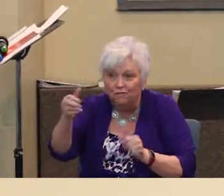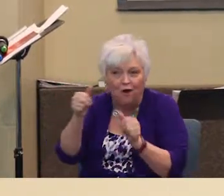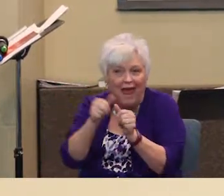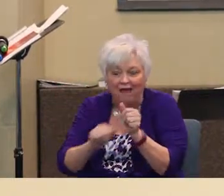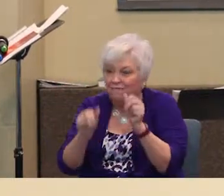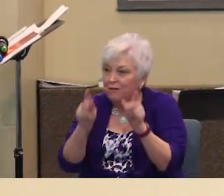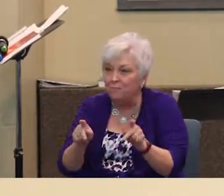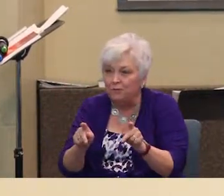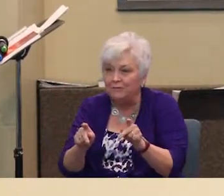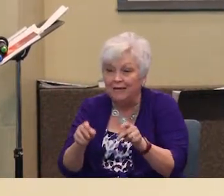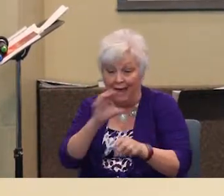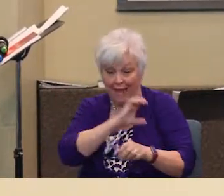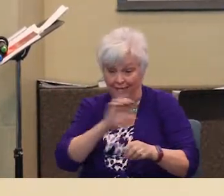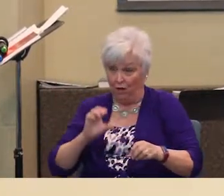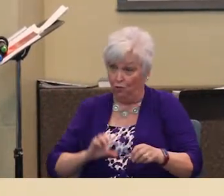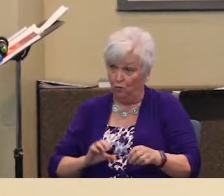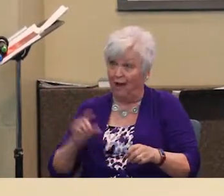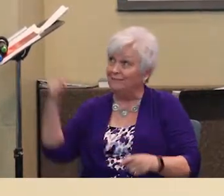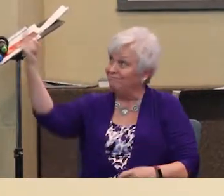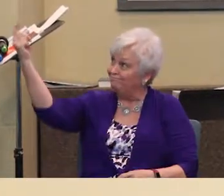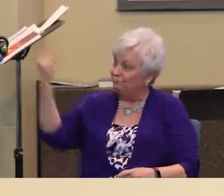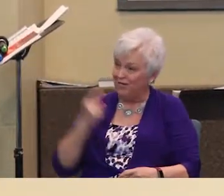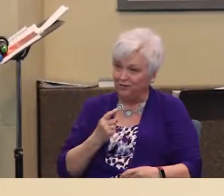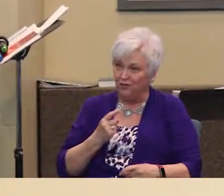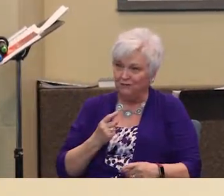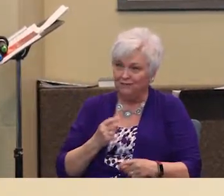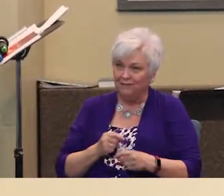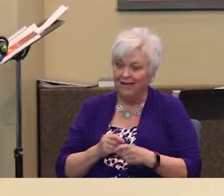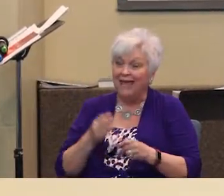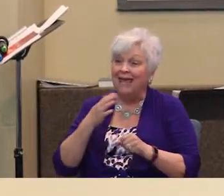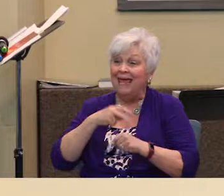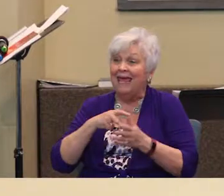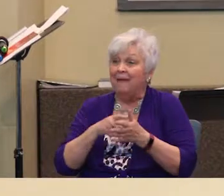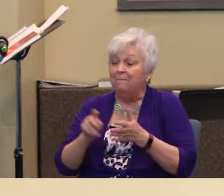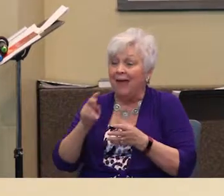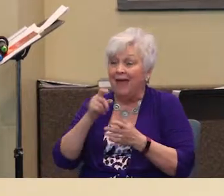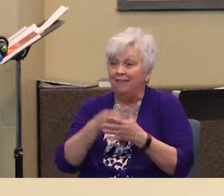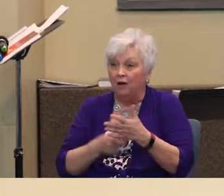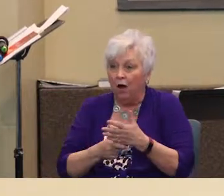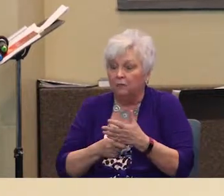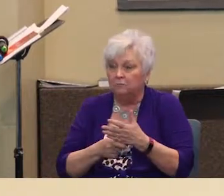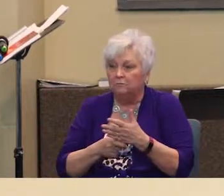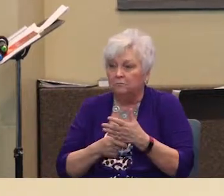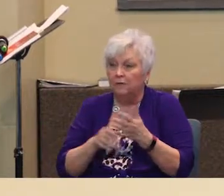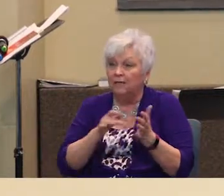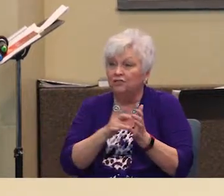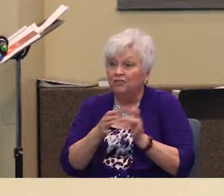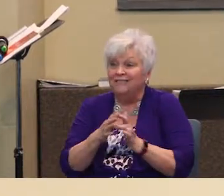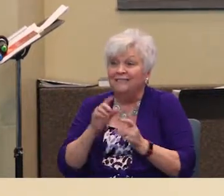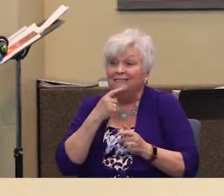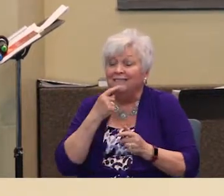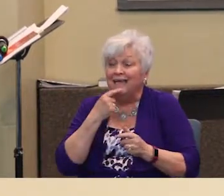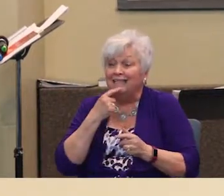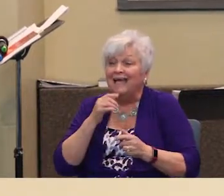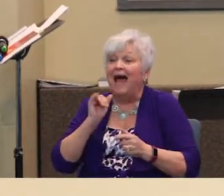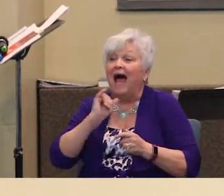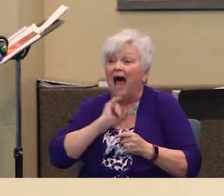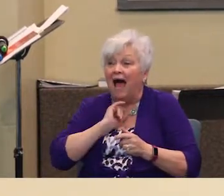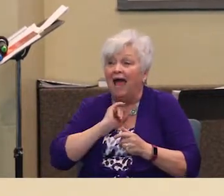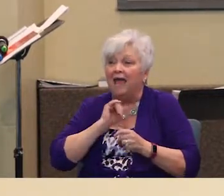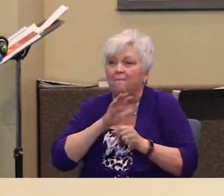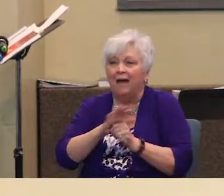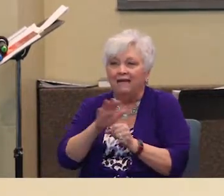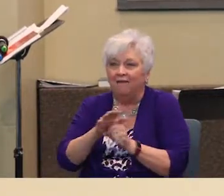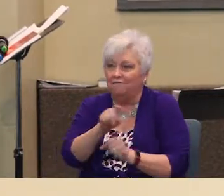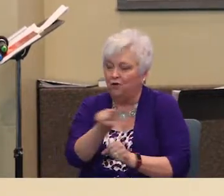is enough. He paid the price. And the promise that Jesus makes is, I'm enough for you. I'm